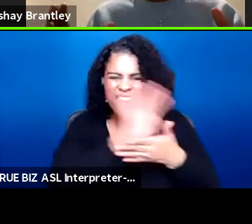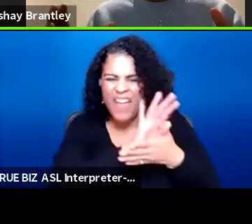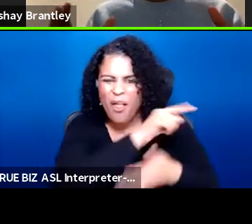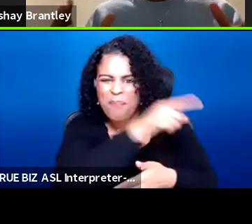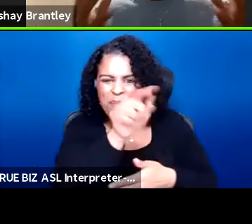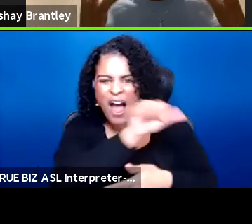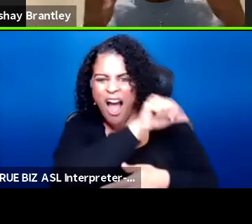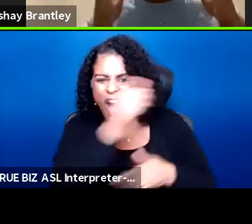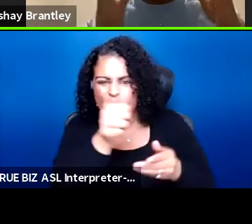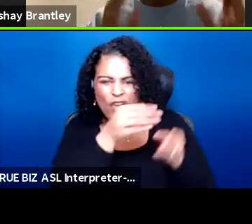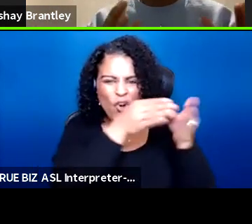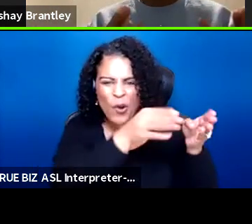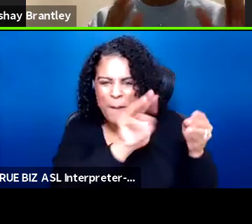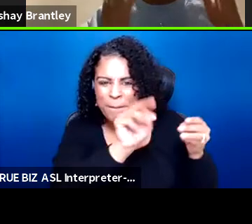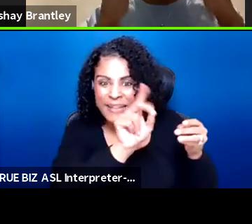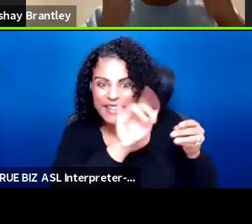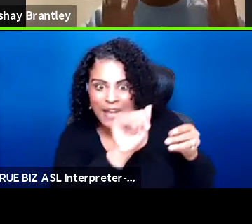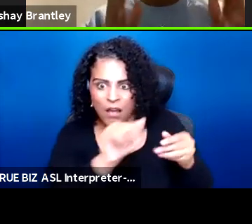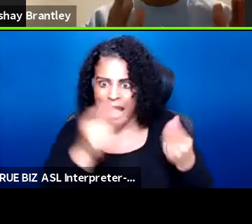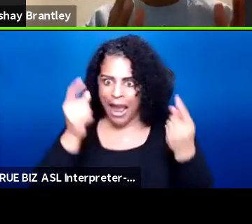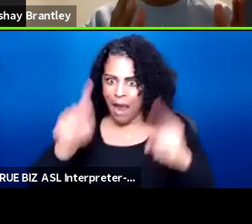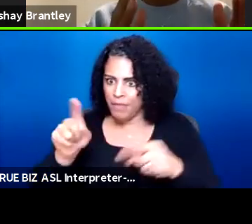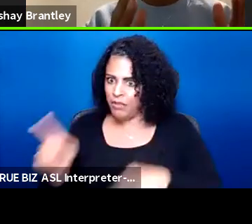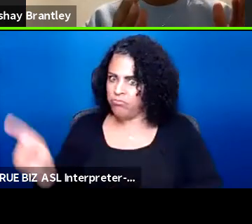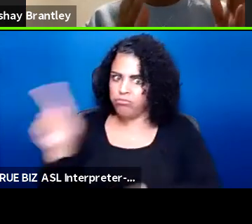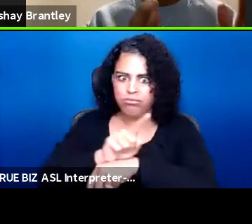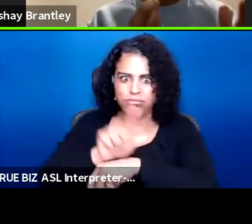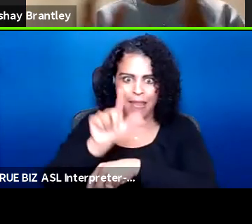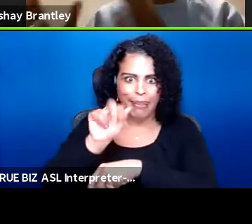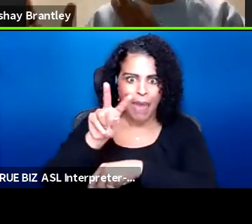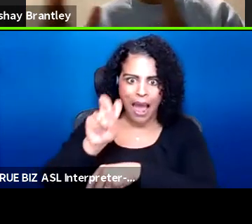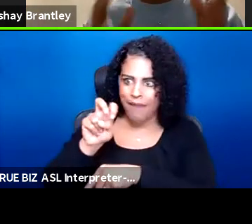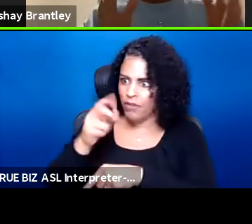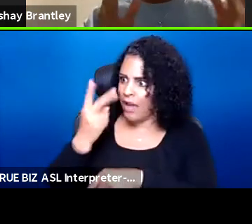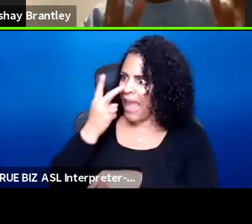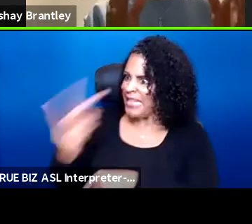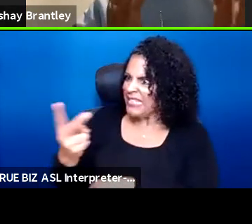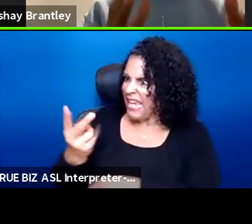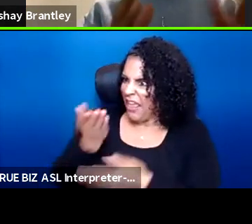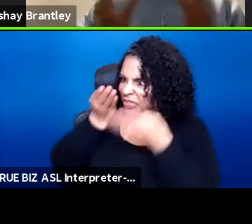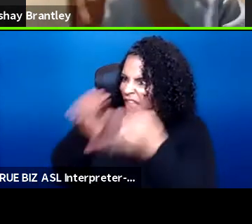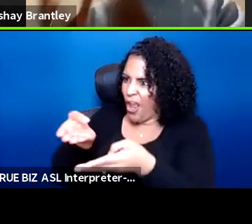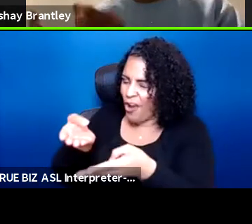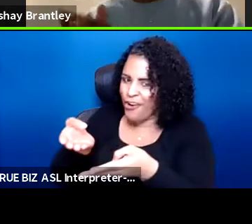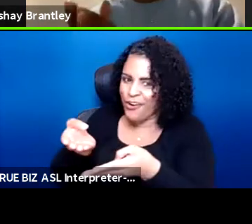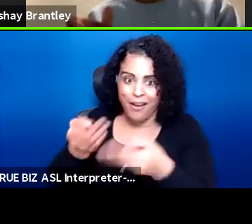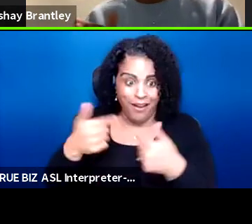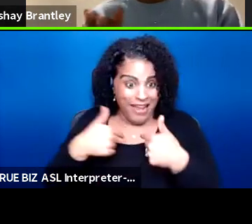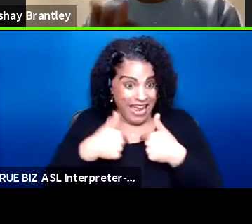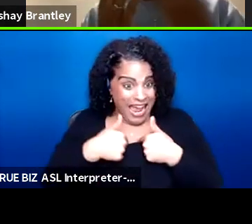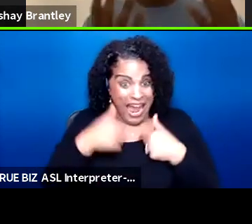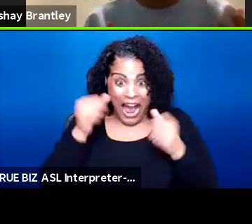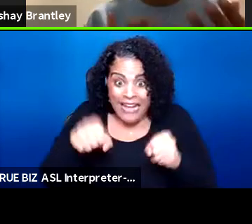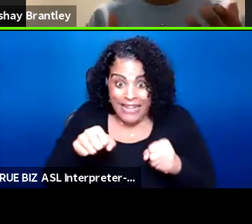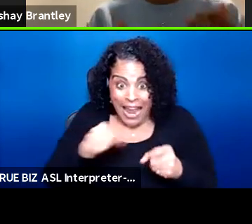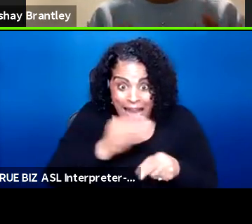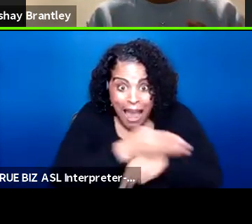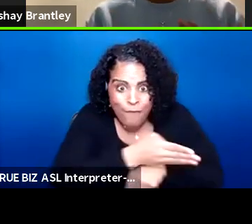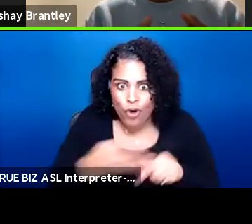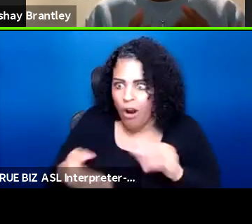media, because it is happening live in front of me. After, you know, if able, I can go and shake her hand and say, oh